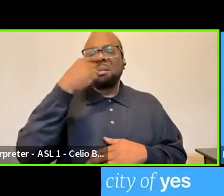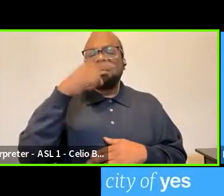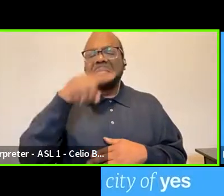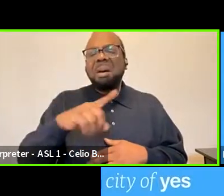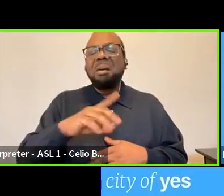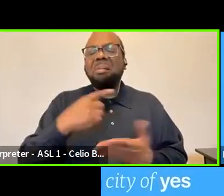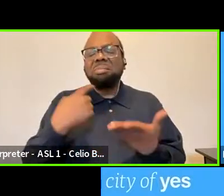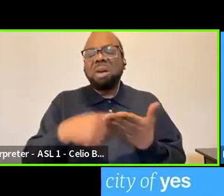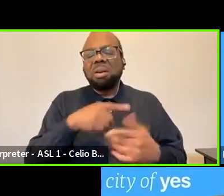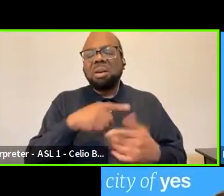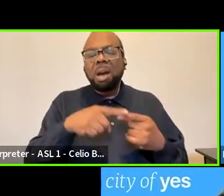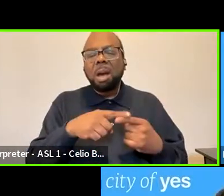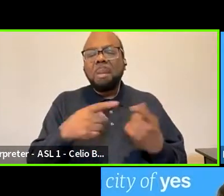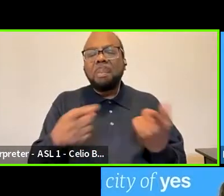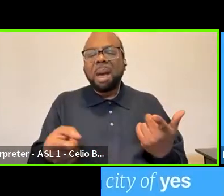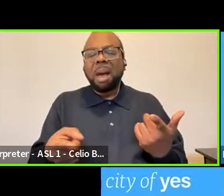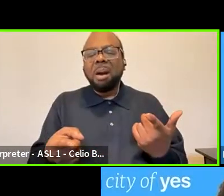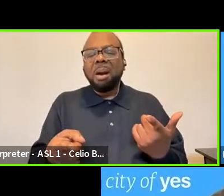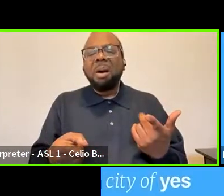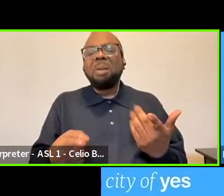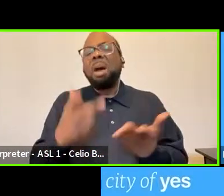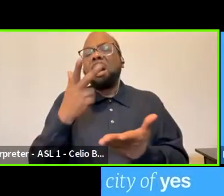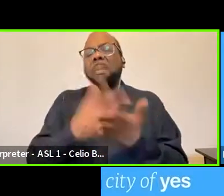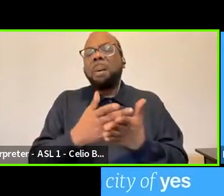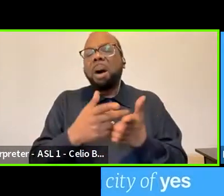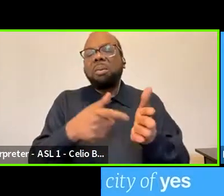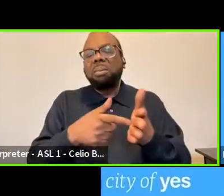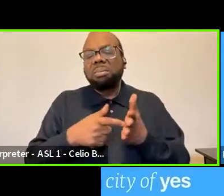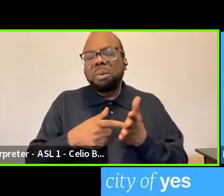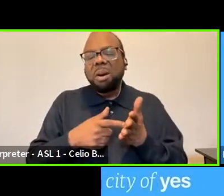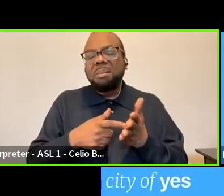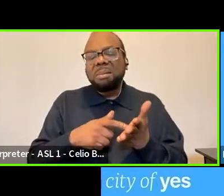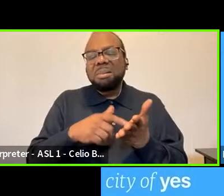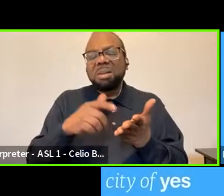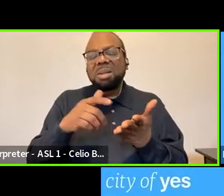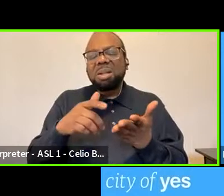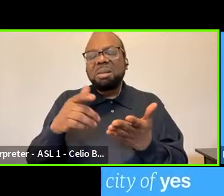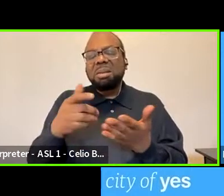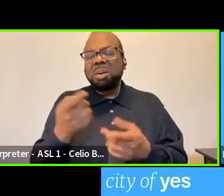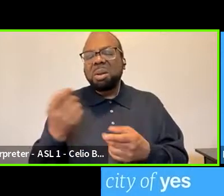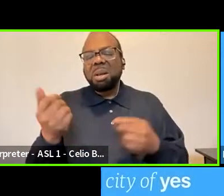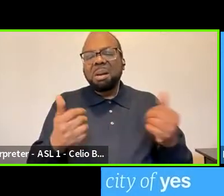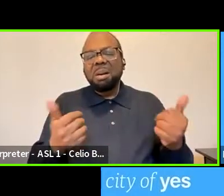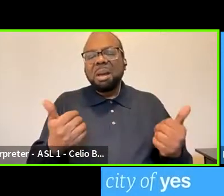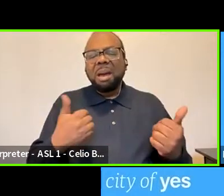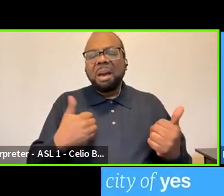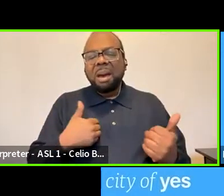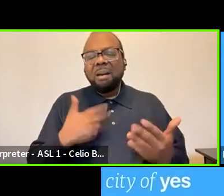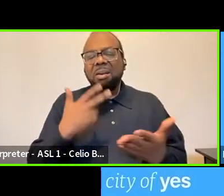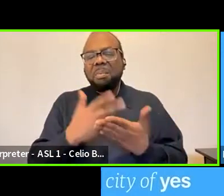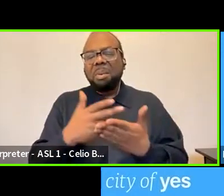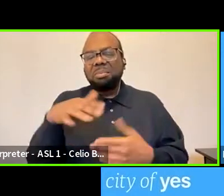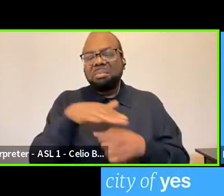parking requirements impact communities that already lack sufficient parking spaces for residents?